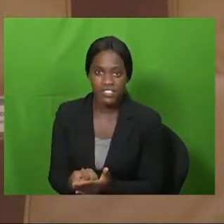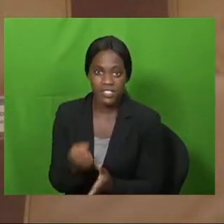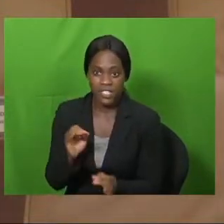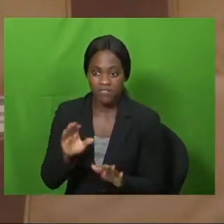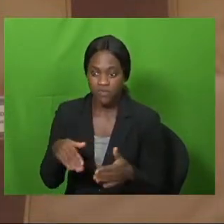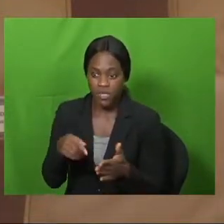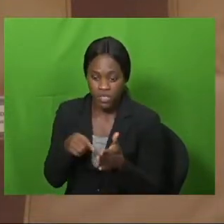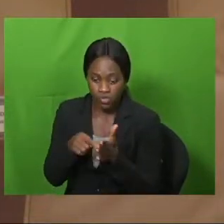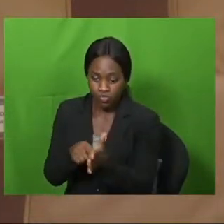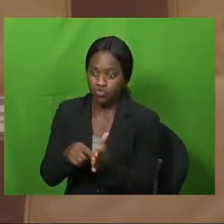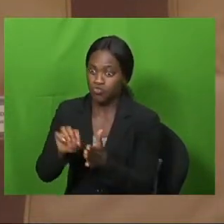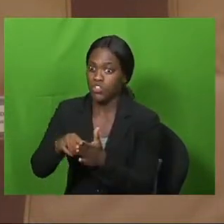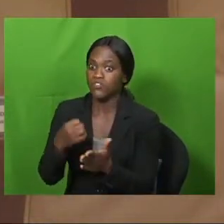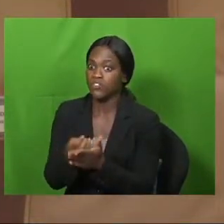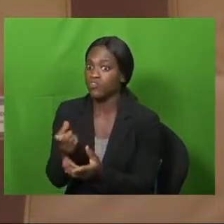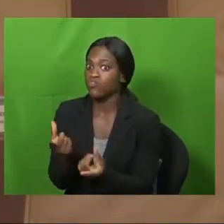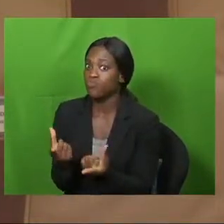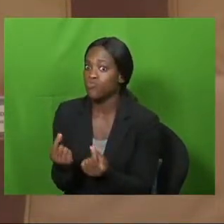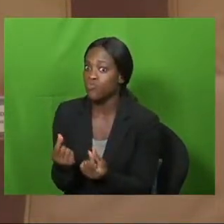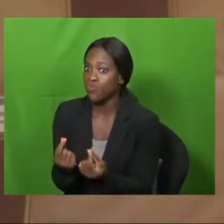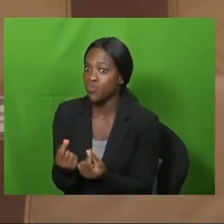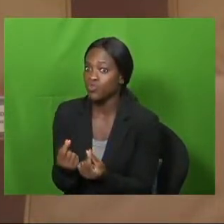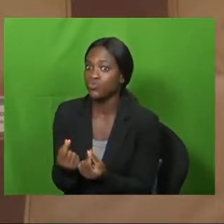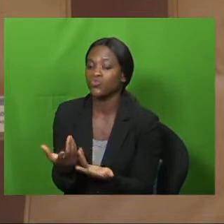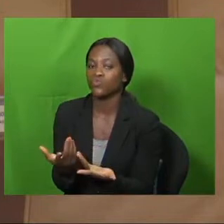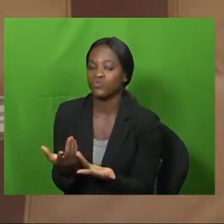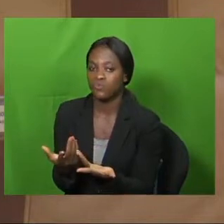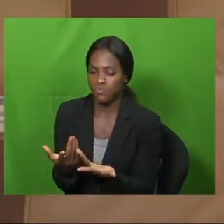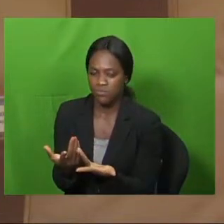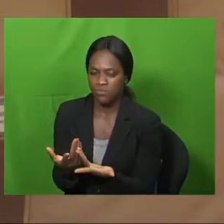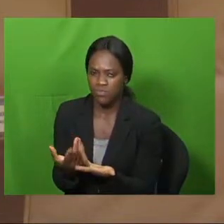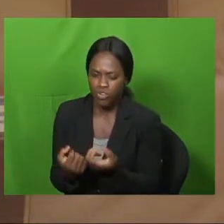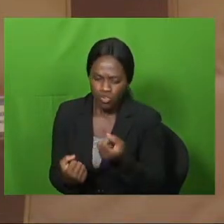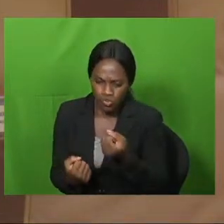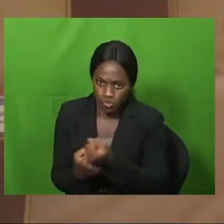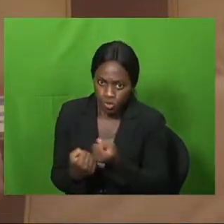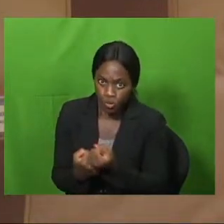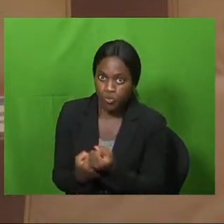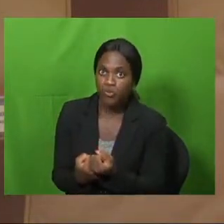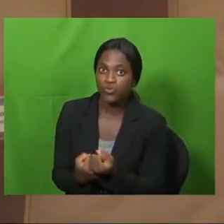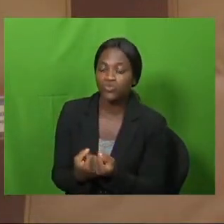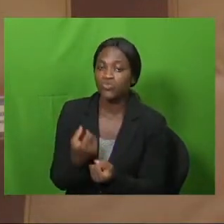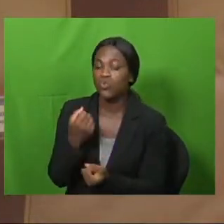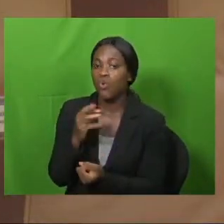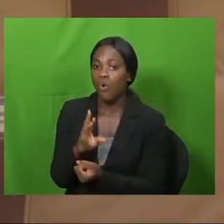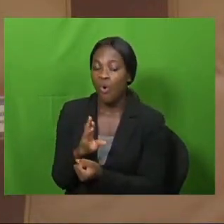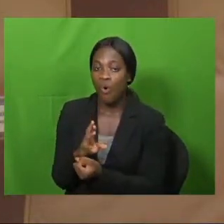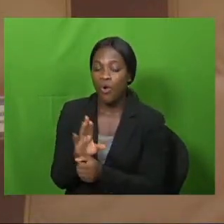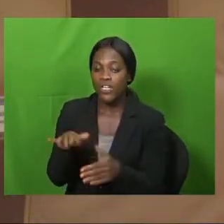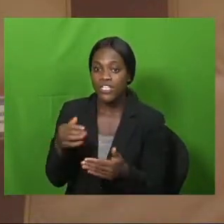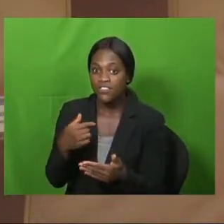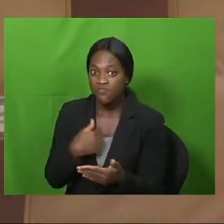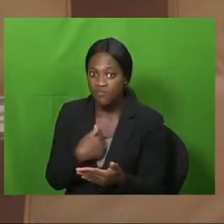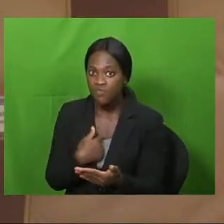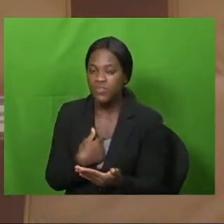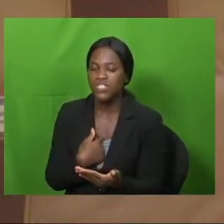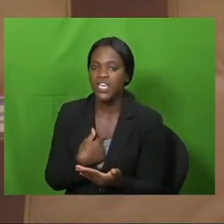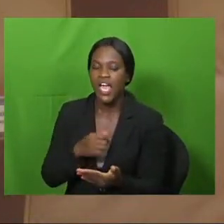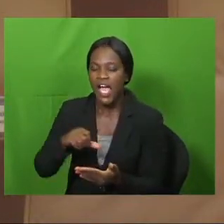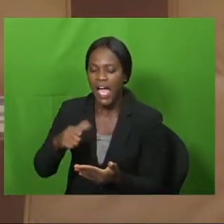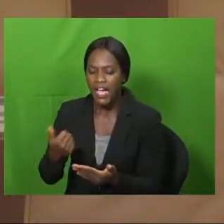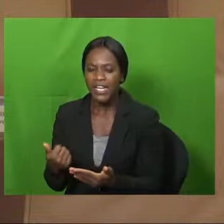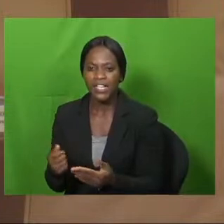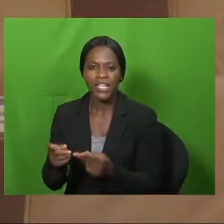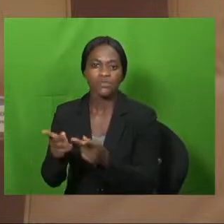you, what you have to do is to contravene these facts with facts. I've given the source, I've given the